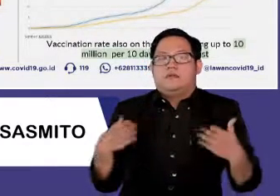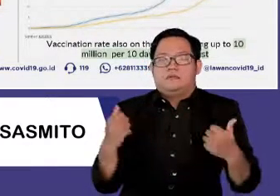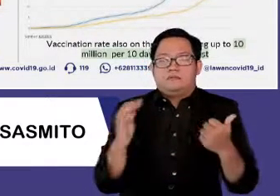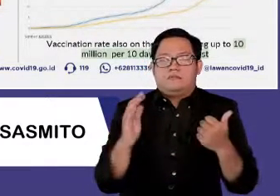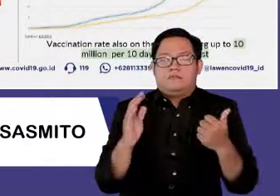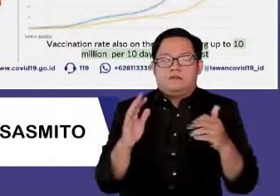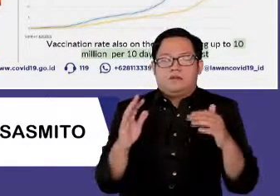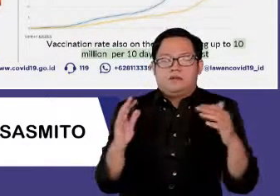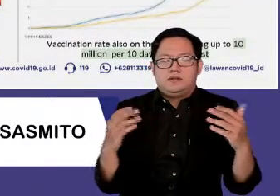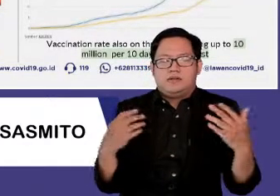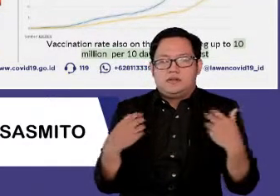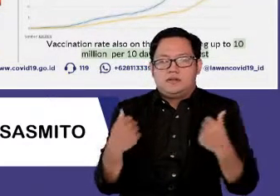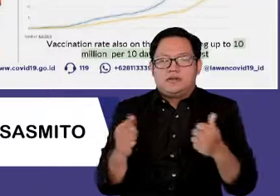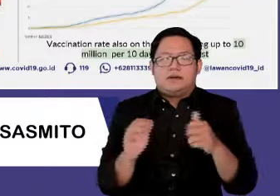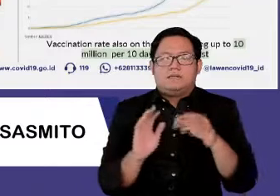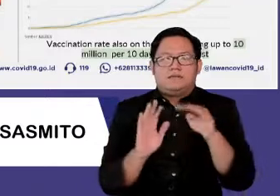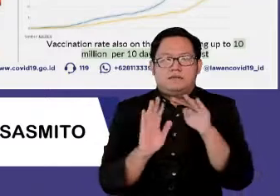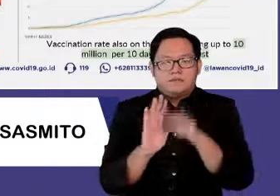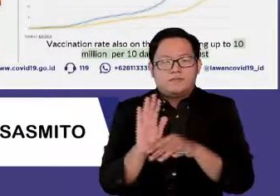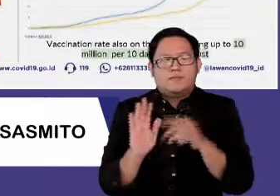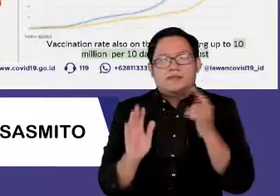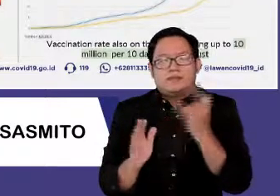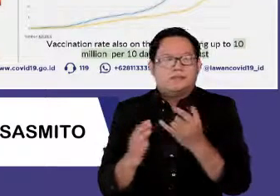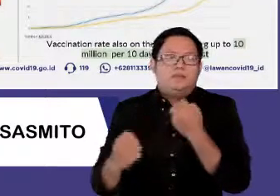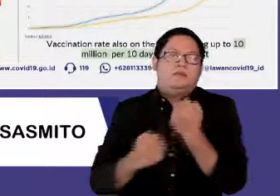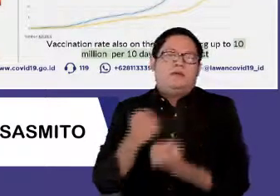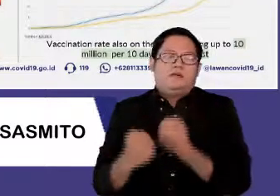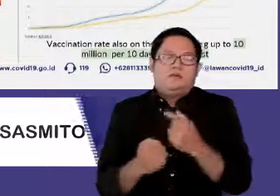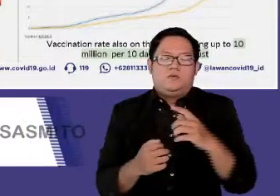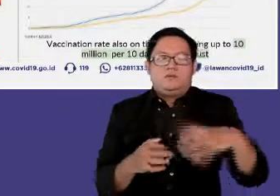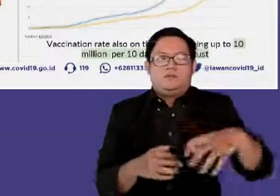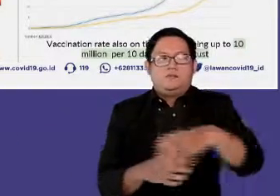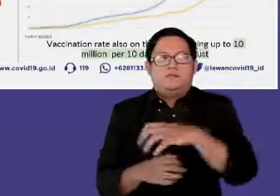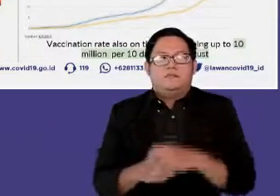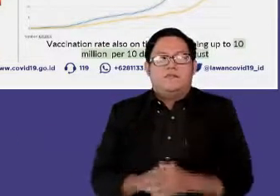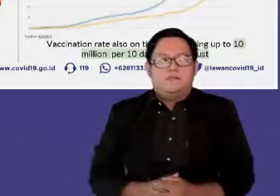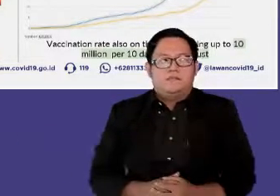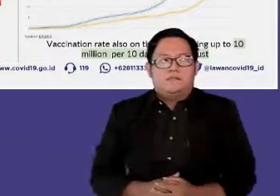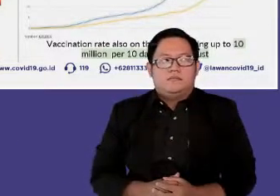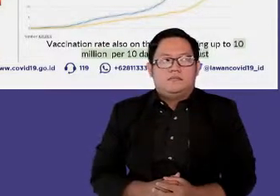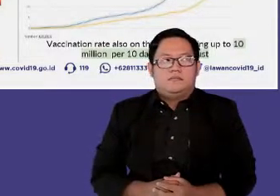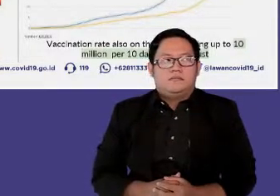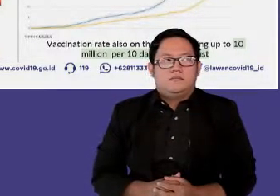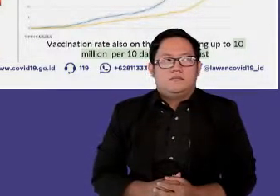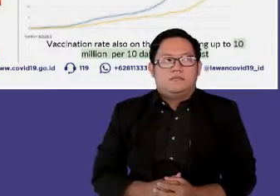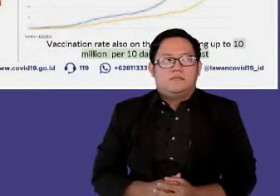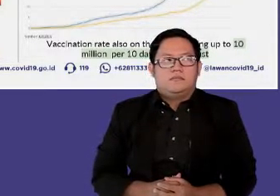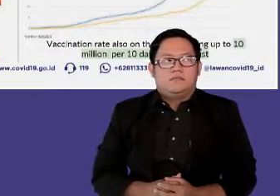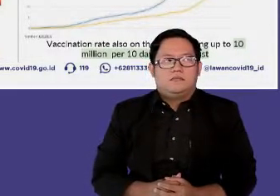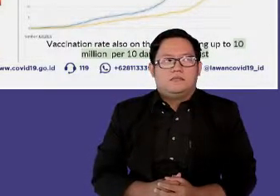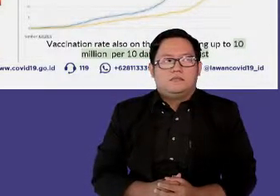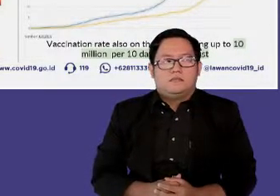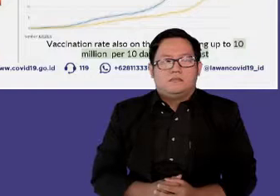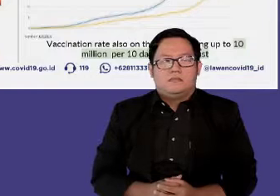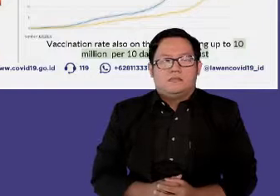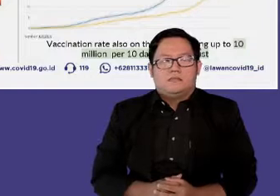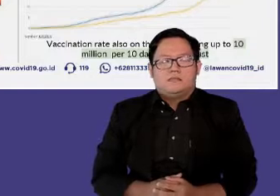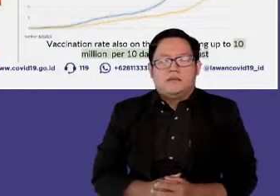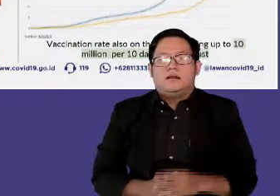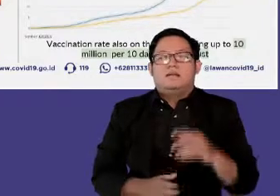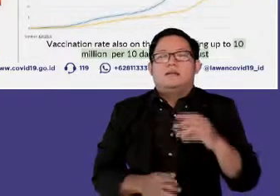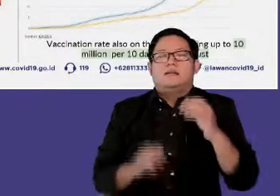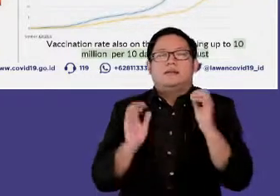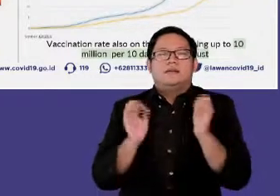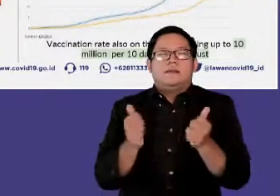cases from happening again. I reiterate that the task force for village or kelurahan